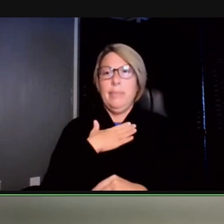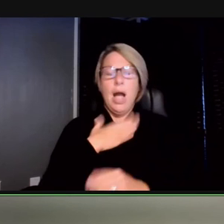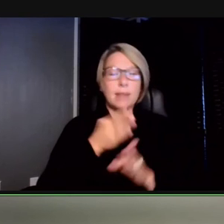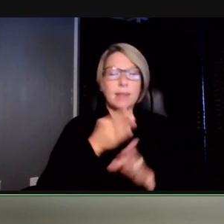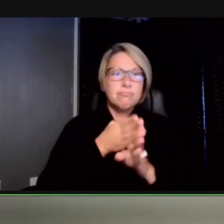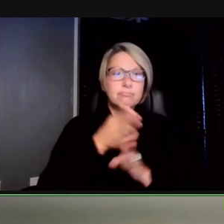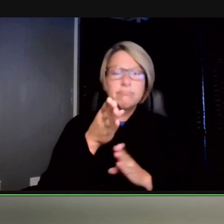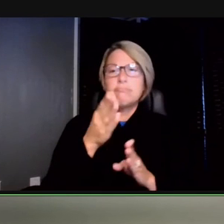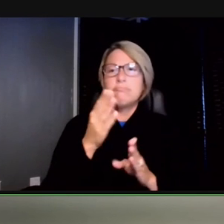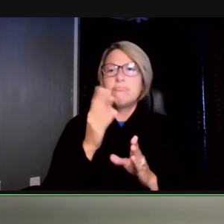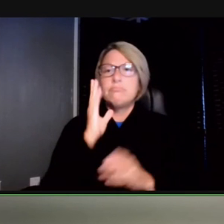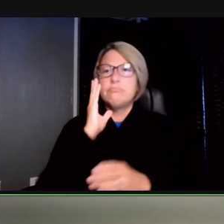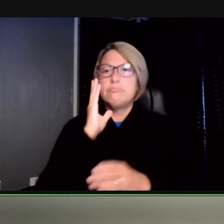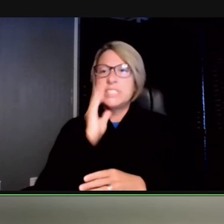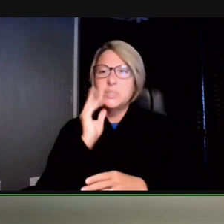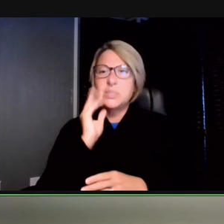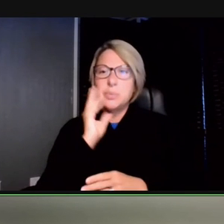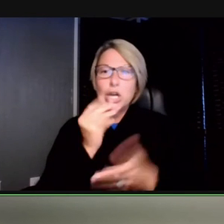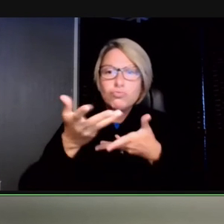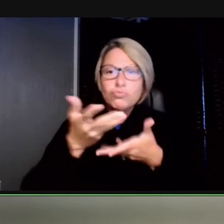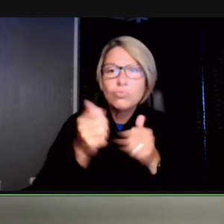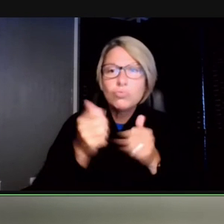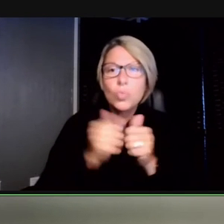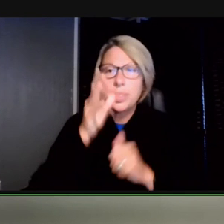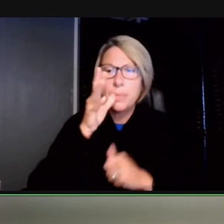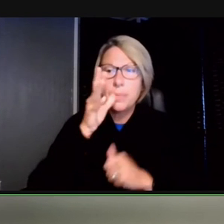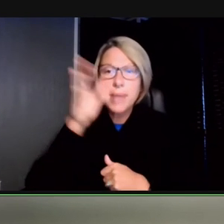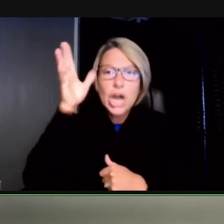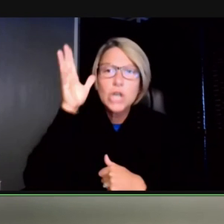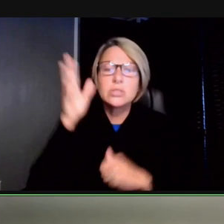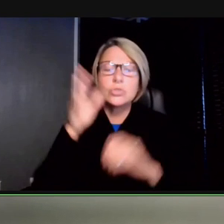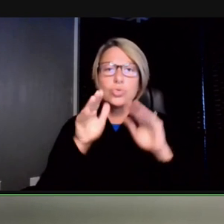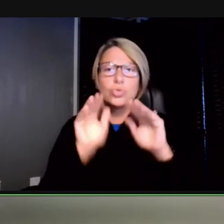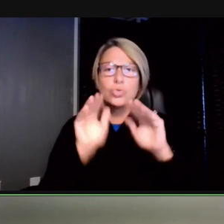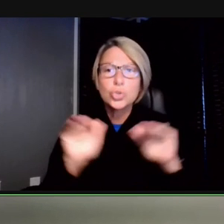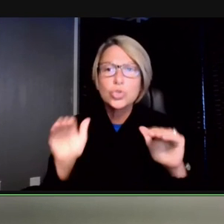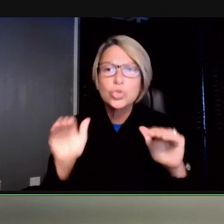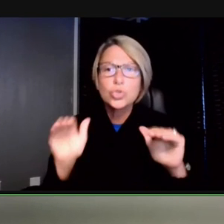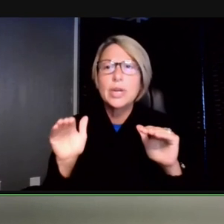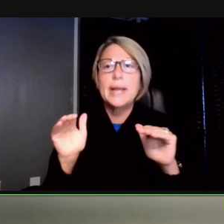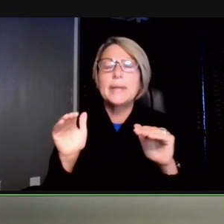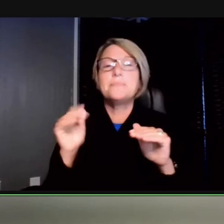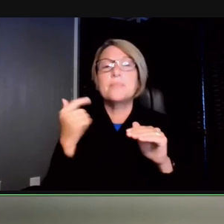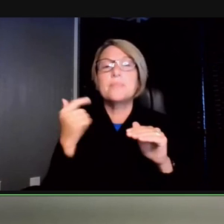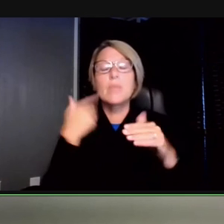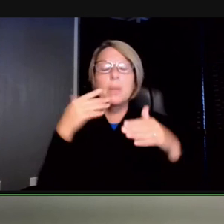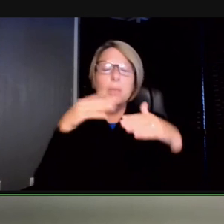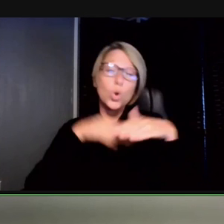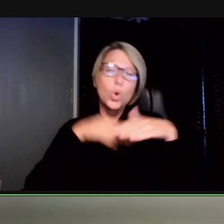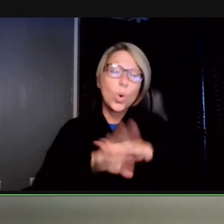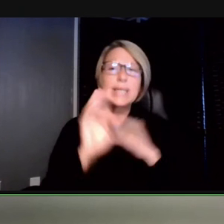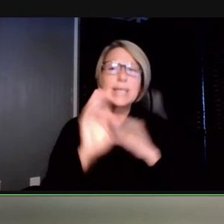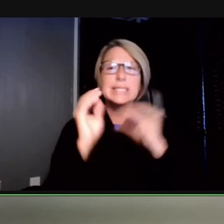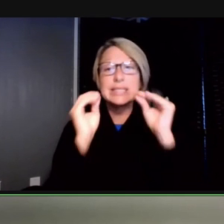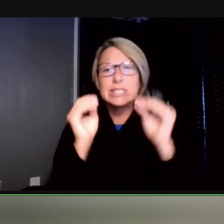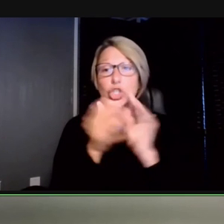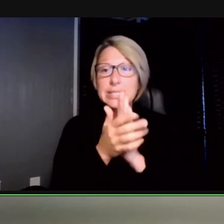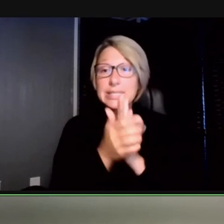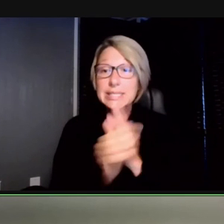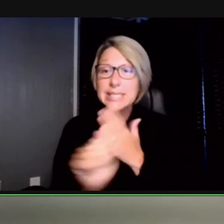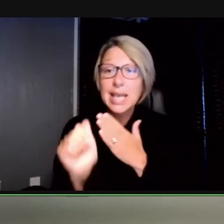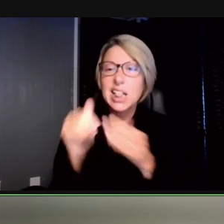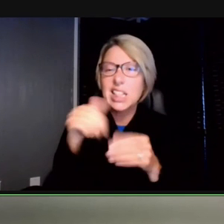profession of working with parents and children that when I am going in to teach a skill, sometimes in a